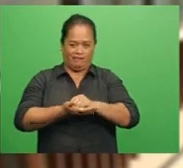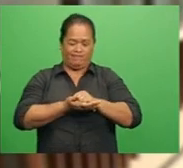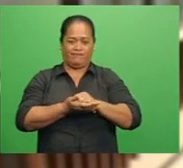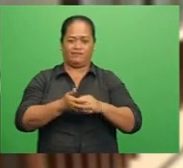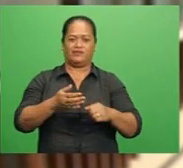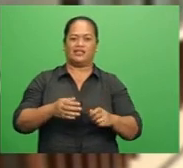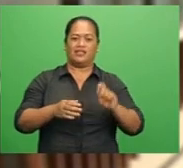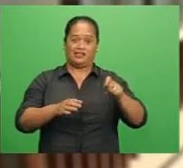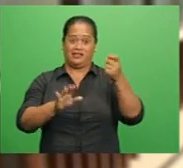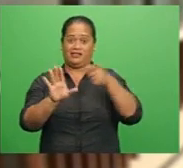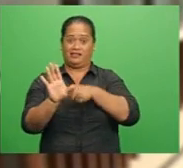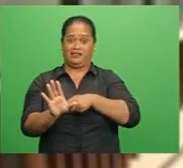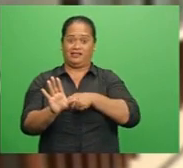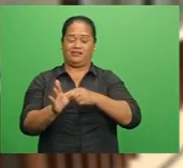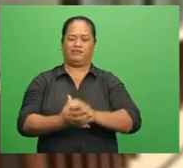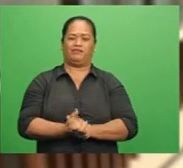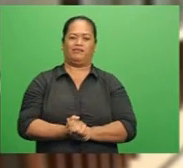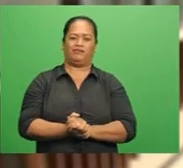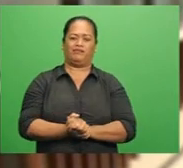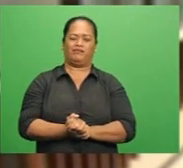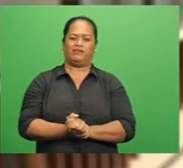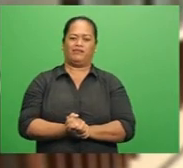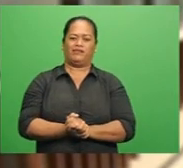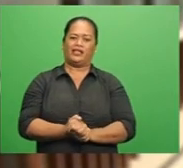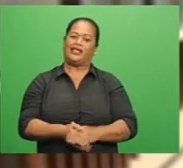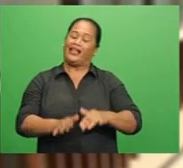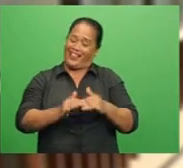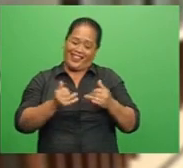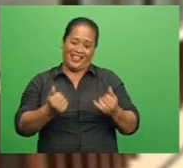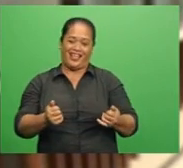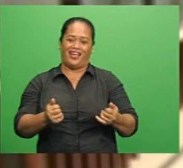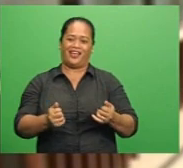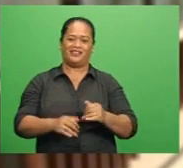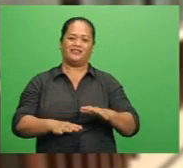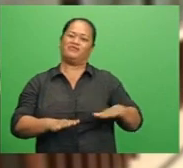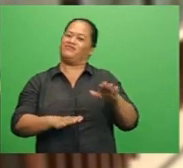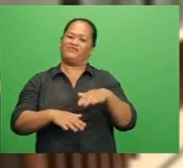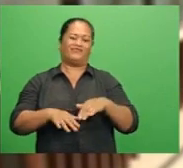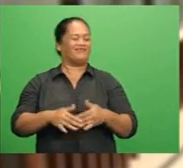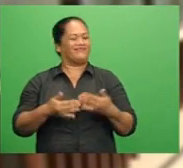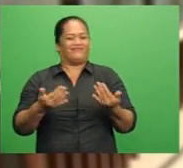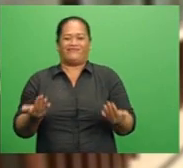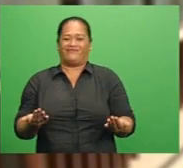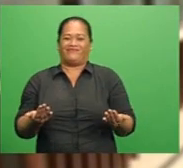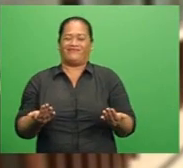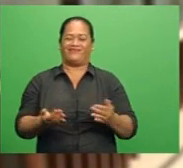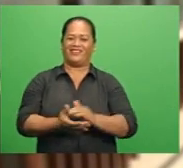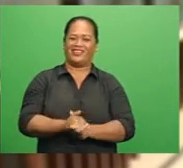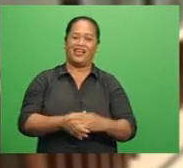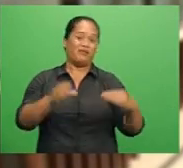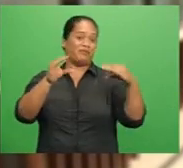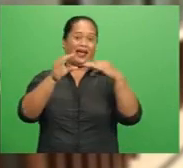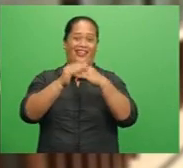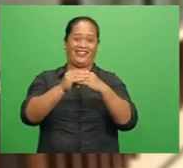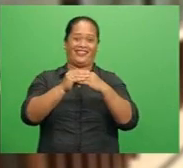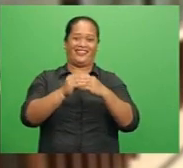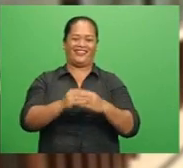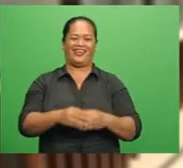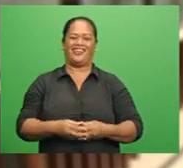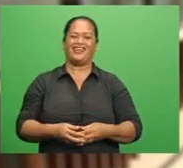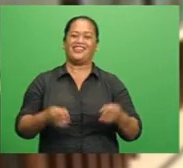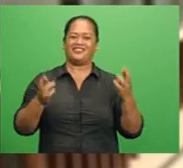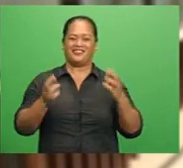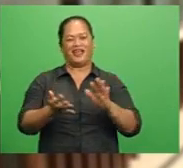will be limited. But for now, that's all from me and the staff and management team of your HFC Bank. We wish you and yours a Happy New